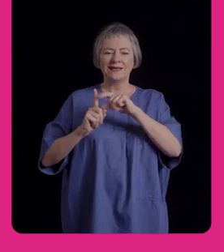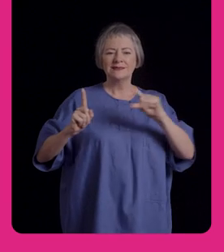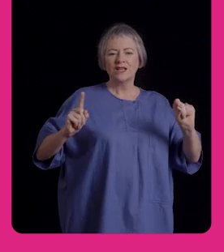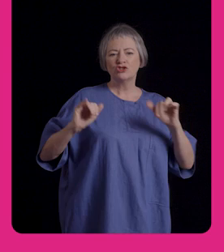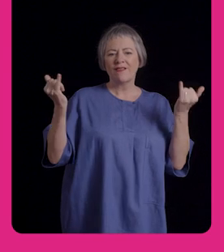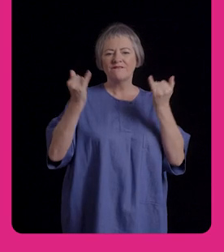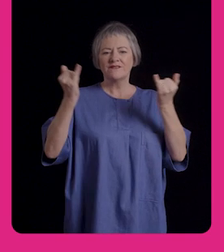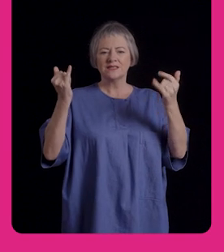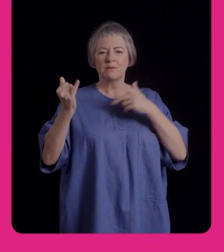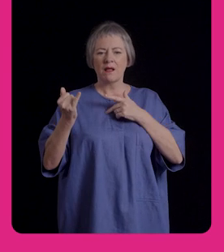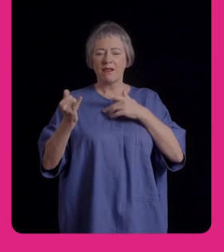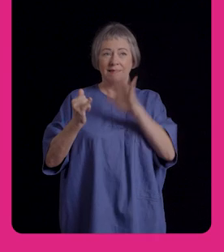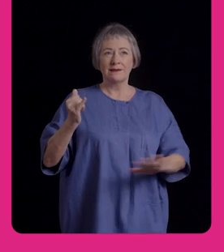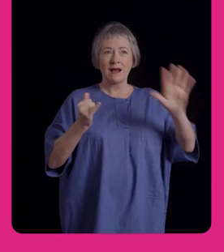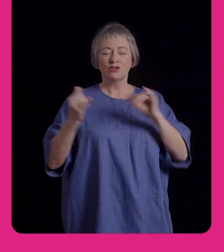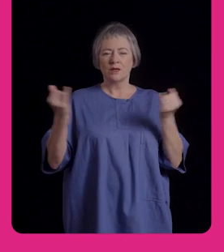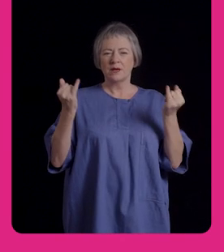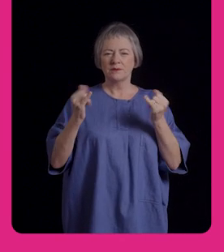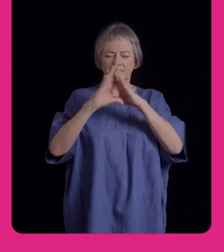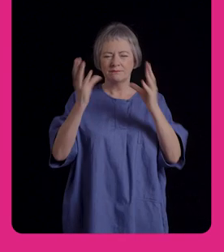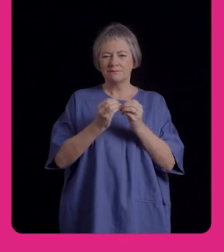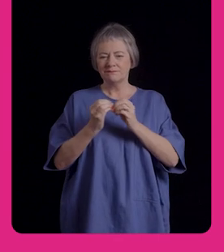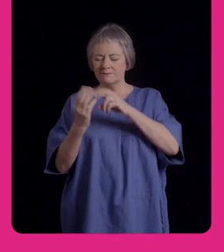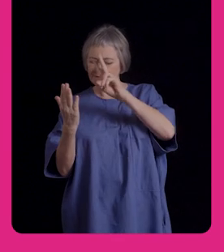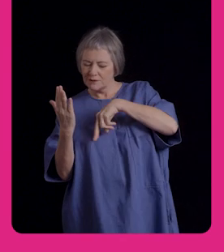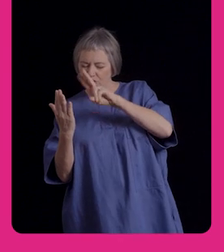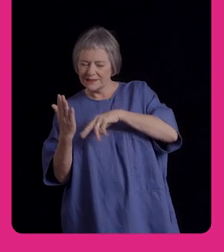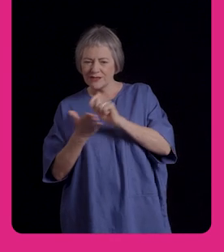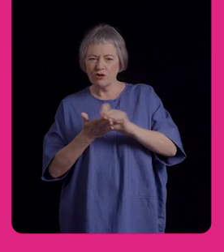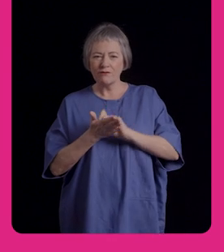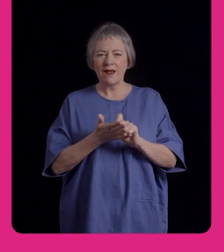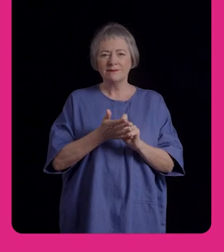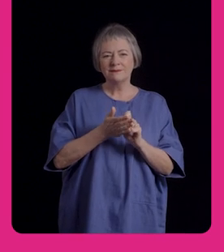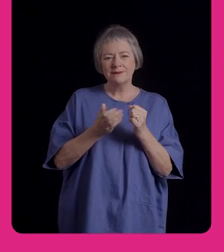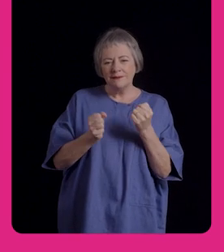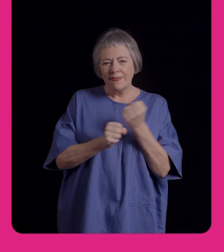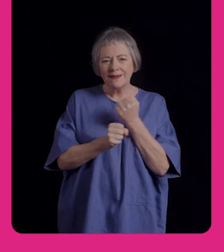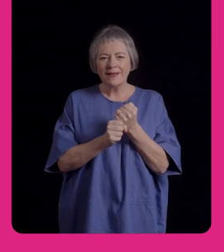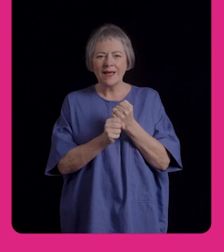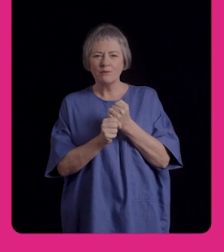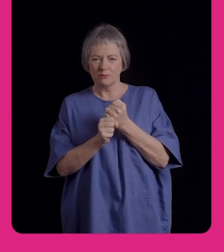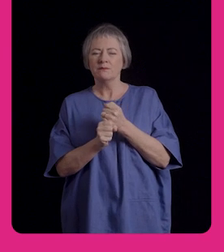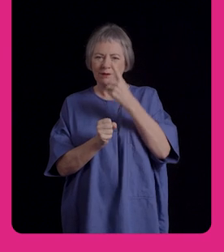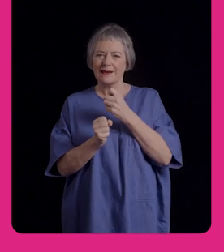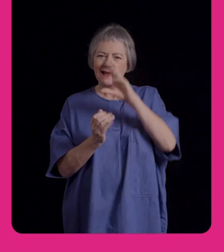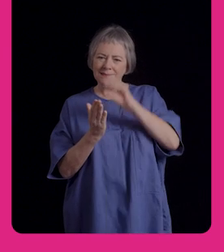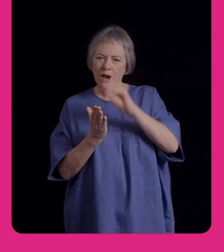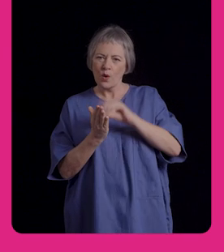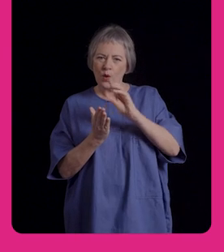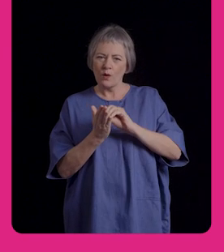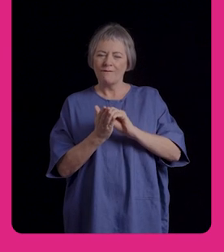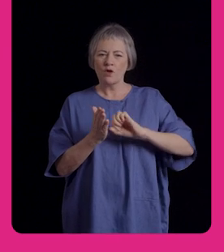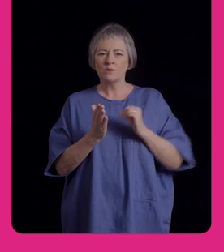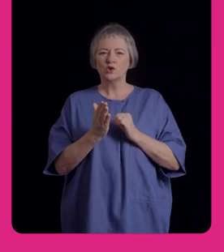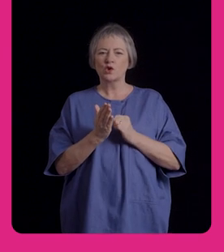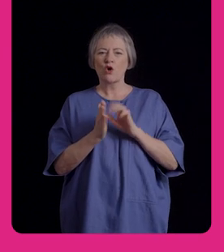Digital Festival, a national celebration of all things reading and writing. The game and resources are available to download from the Scottish Book Trust